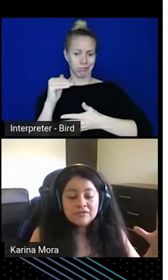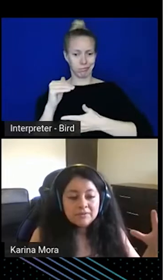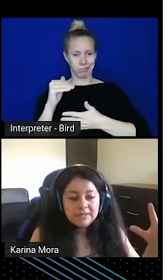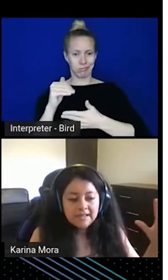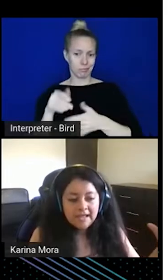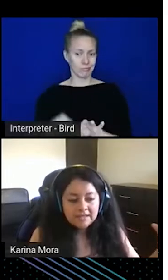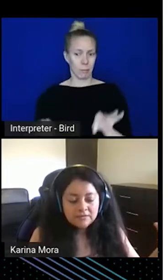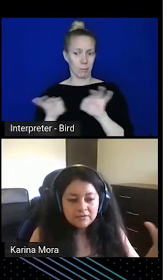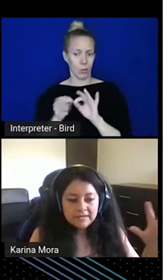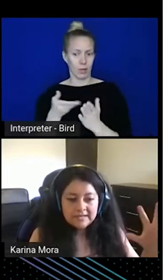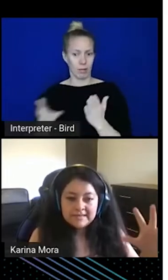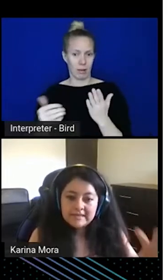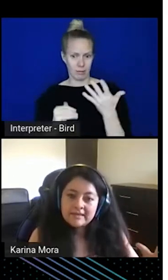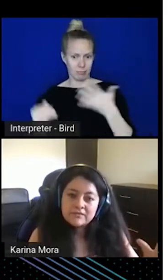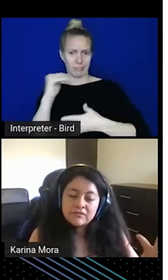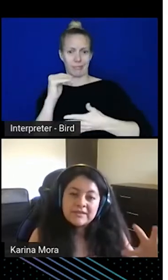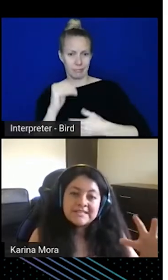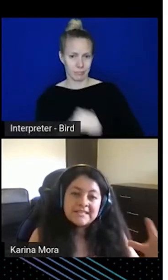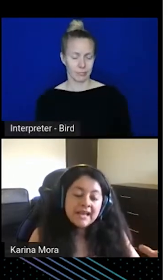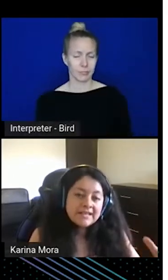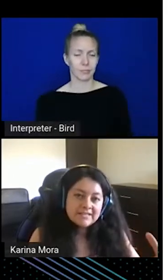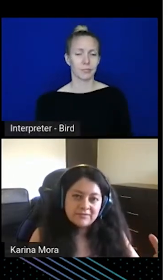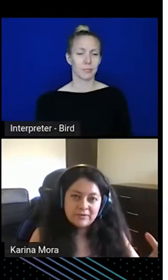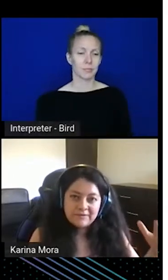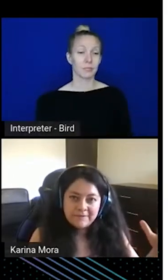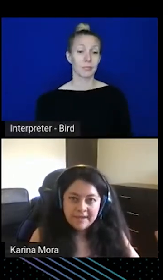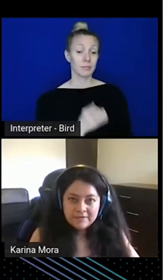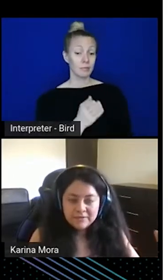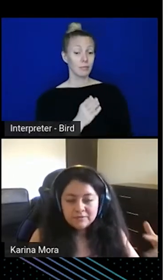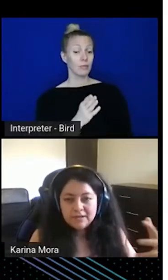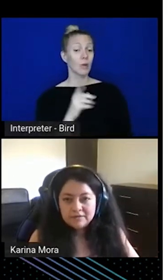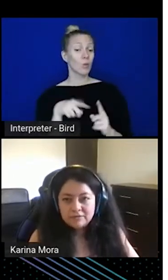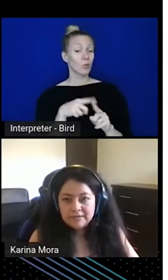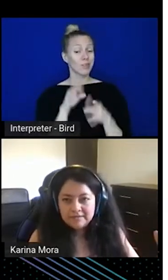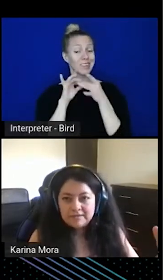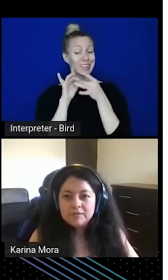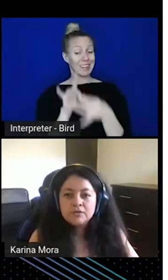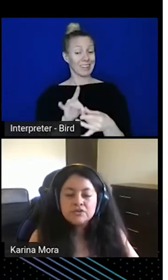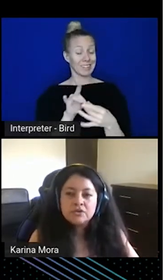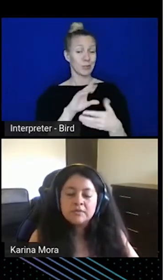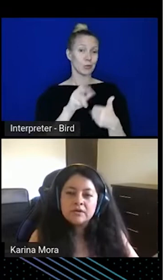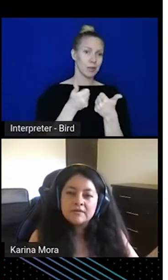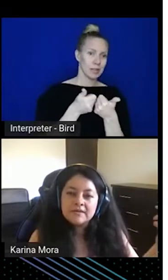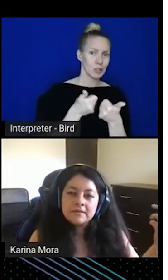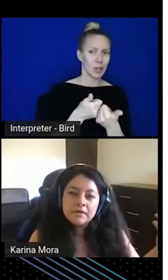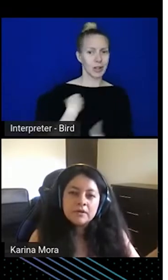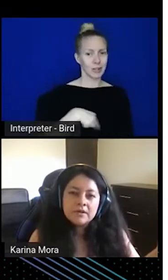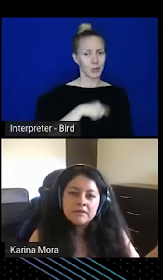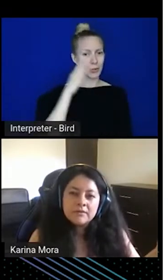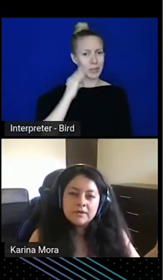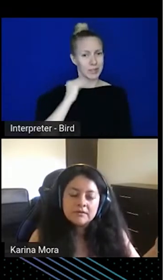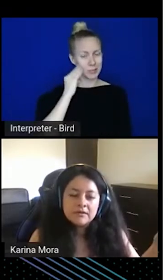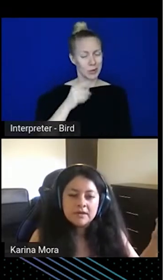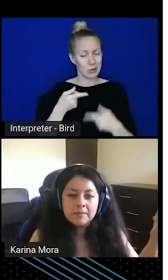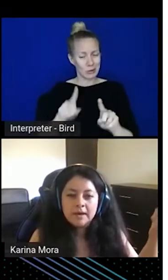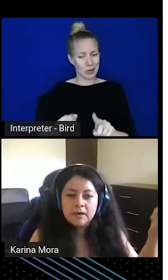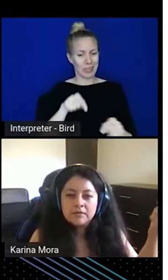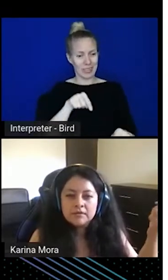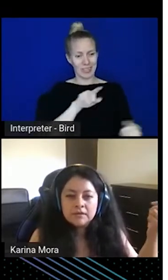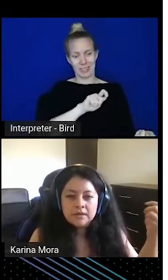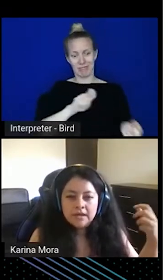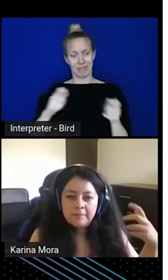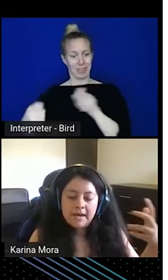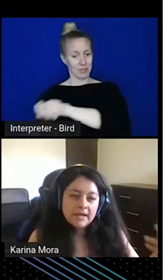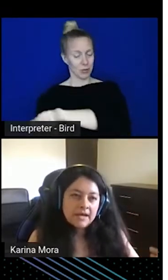And also I would like to connect this to the challenges we face when we are doing this evolution, because in a monolith, we are talking